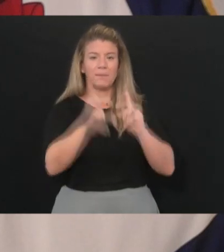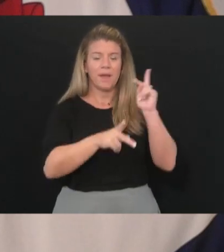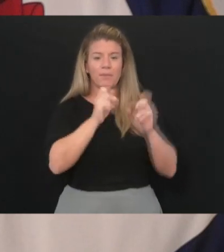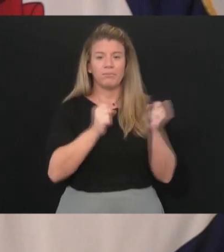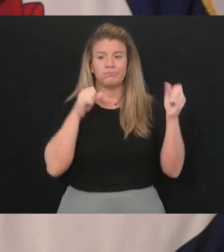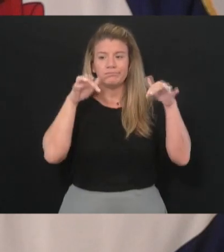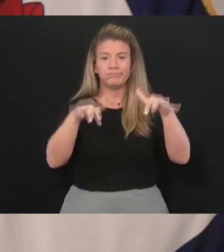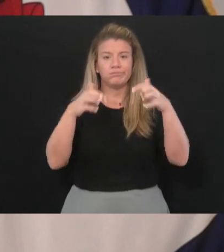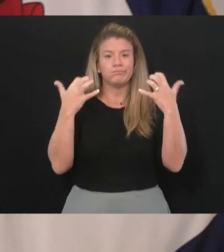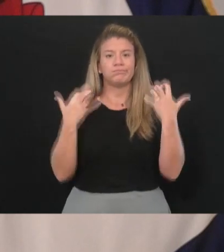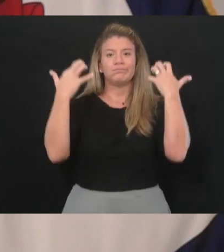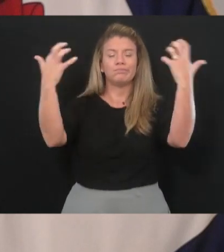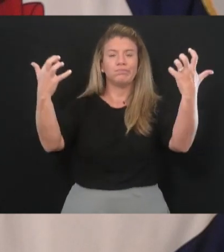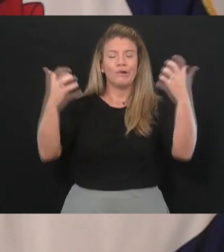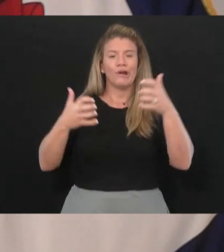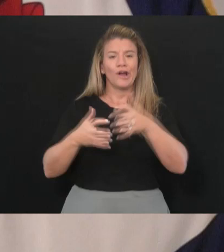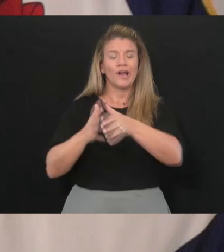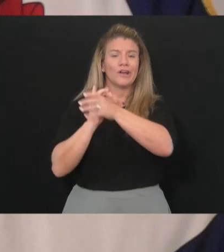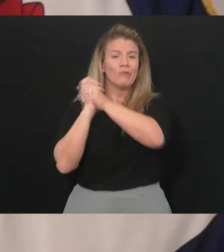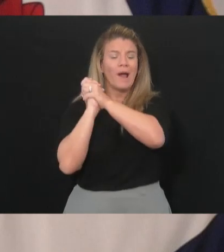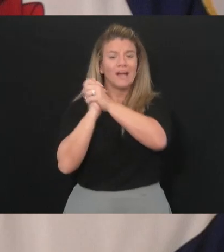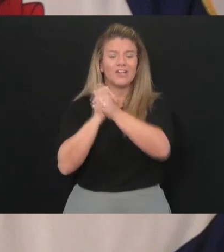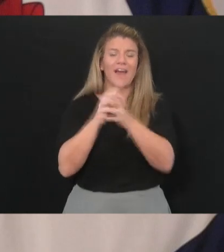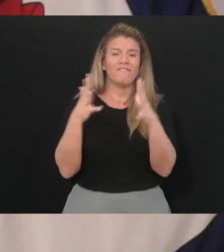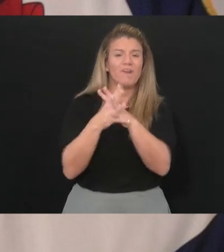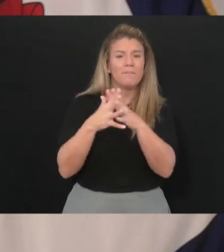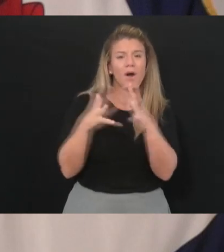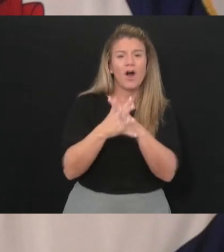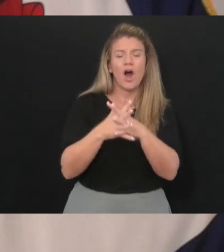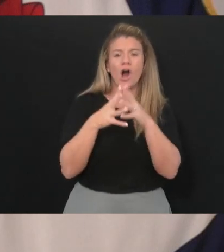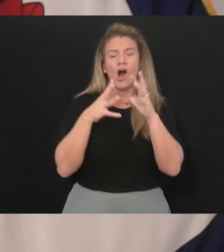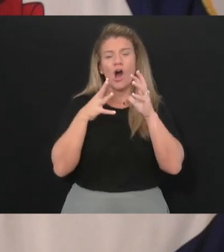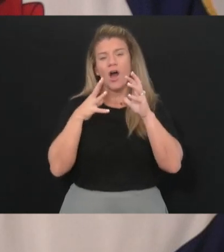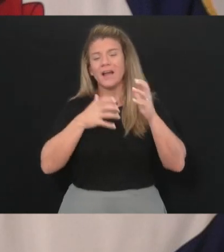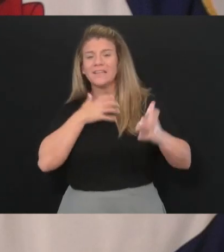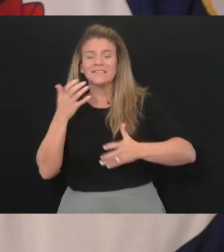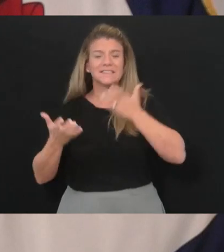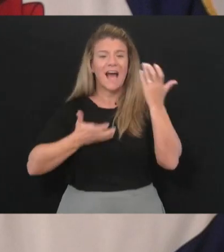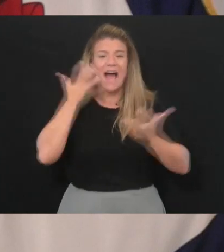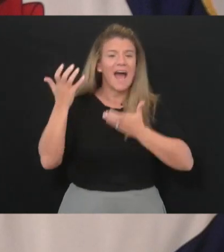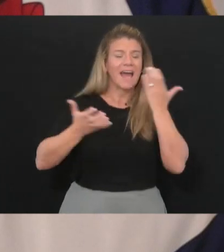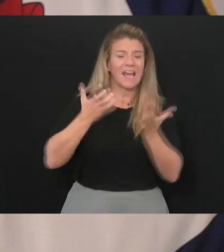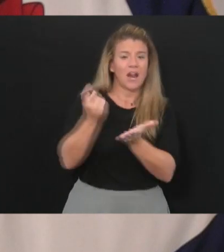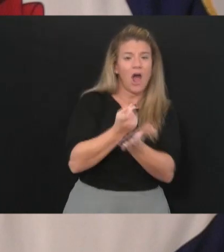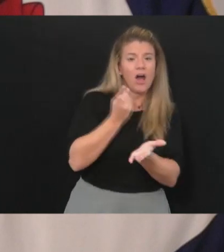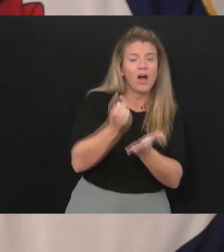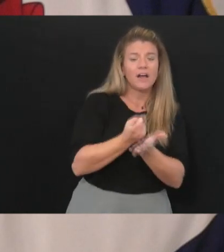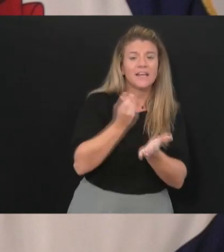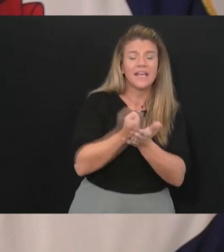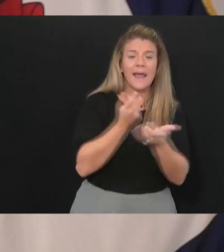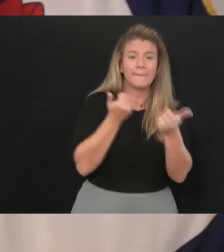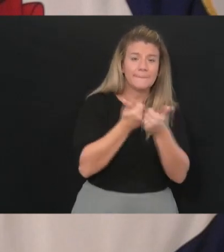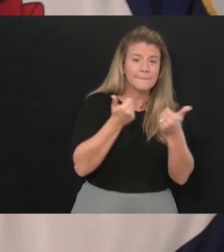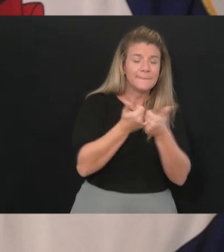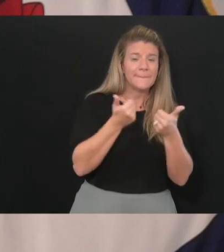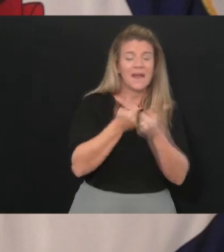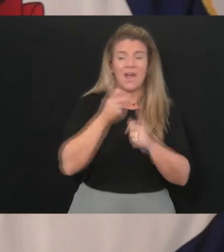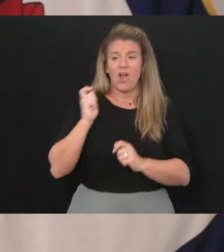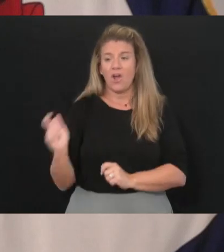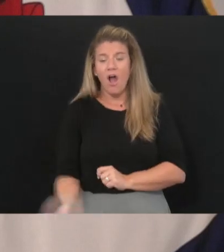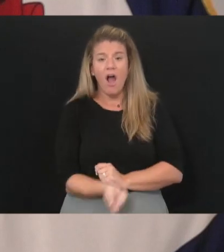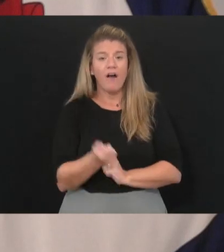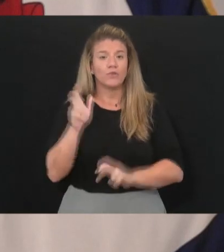other cheering for a football team, or at a hockey or at a hockey game, or at a golf